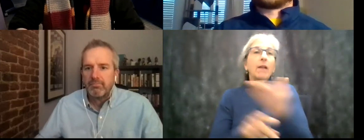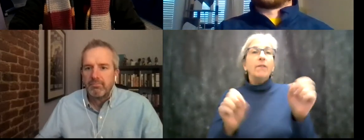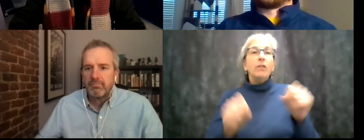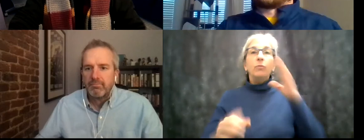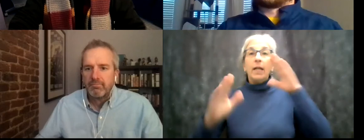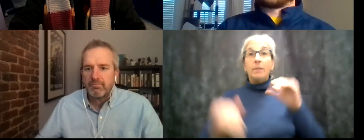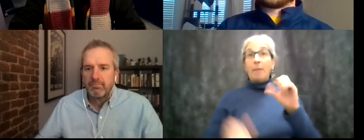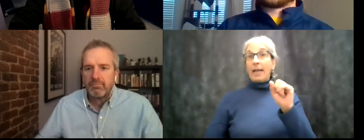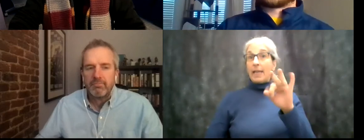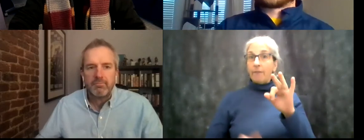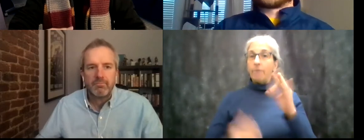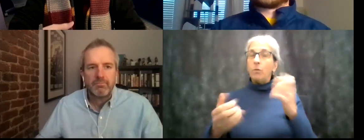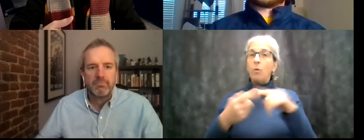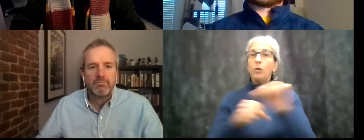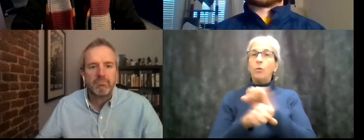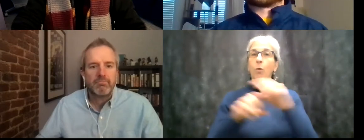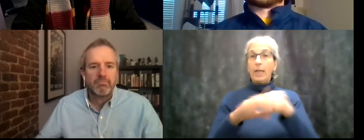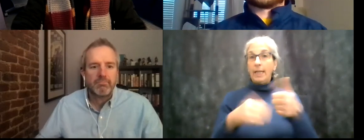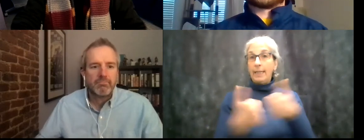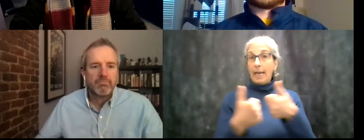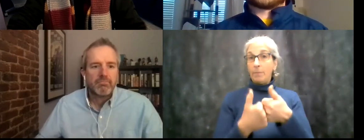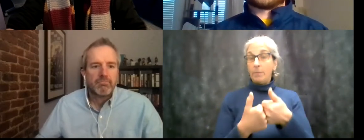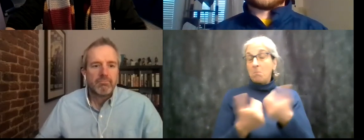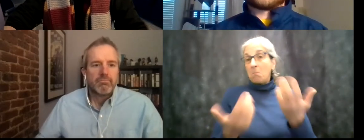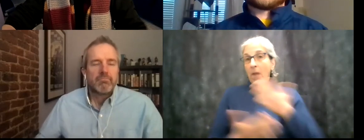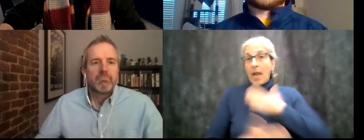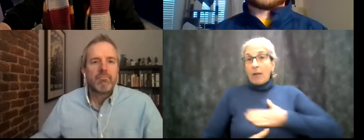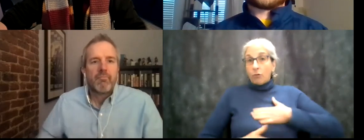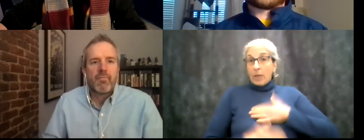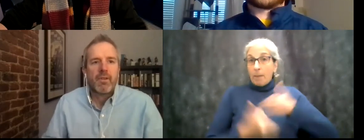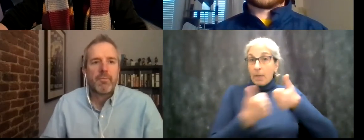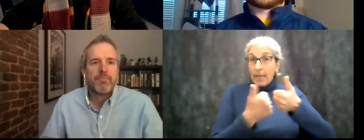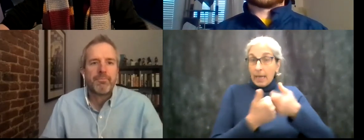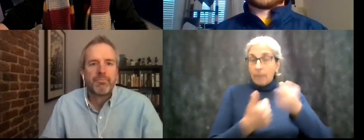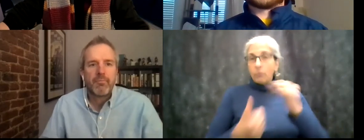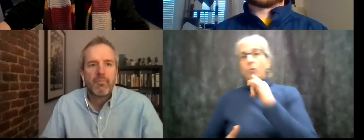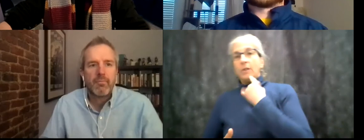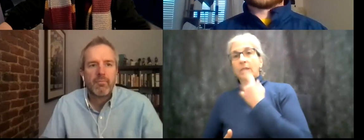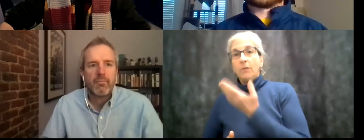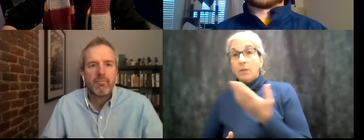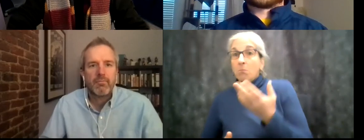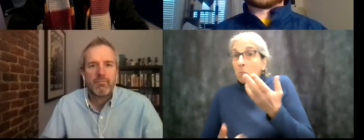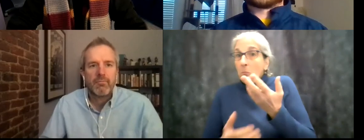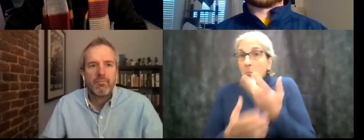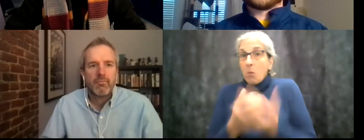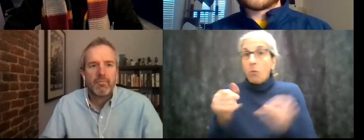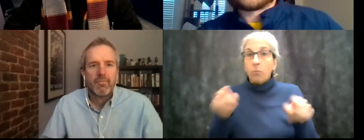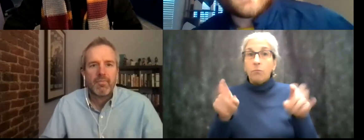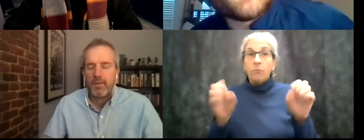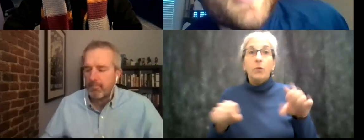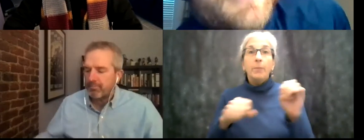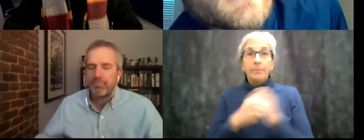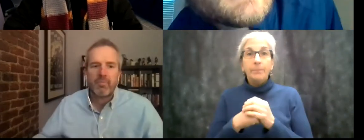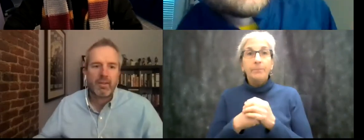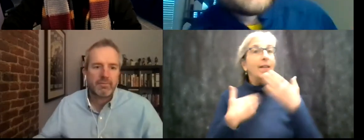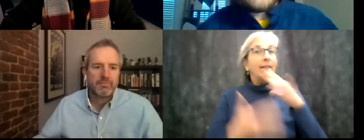to work in games, whether they're entertainment or whether they're serious or both. Great. Thank